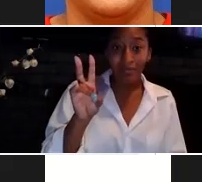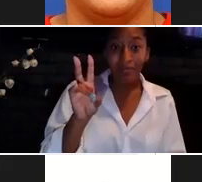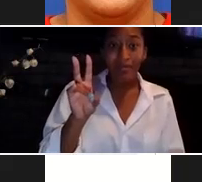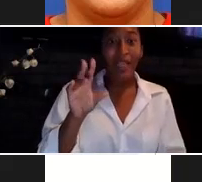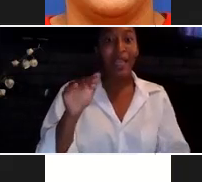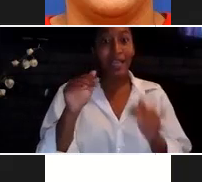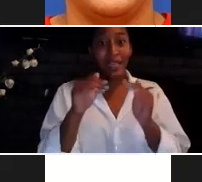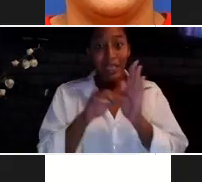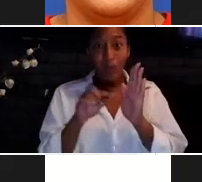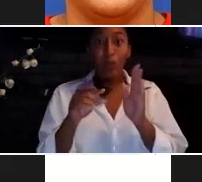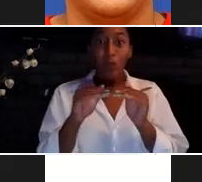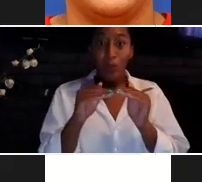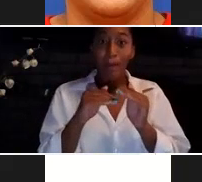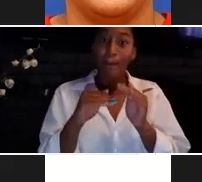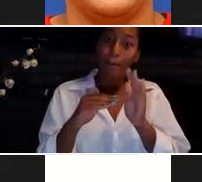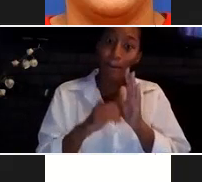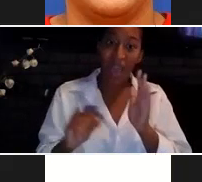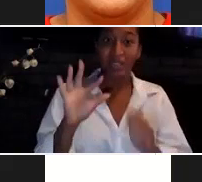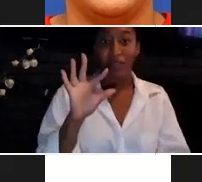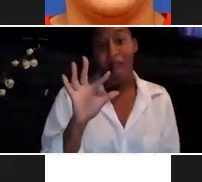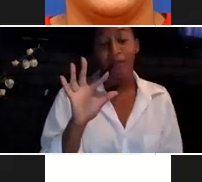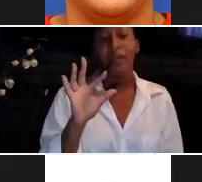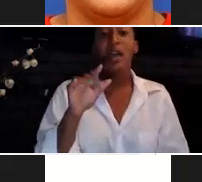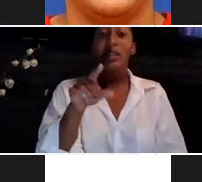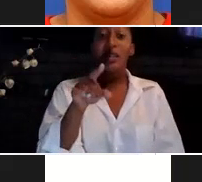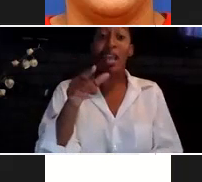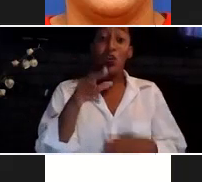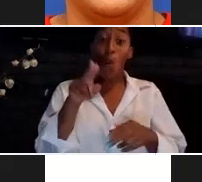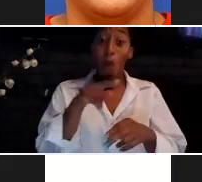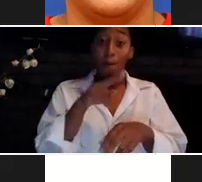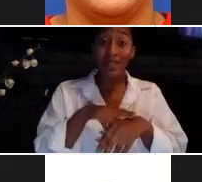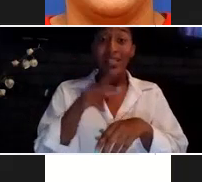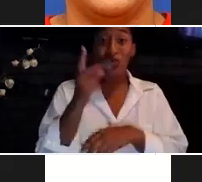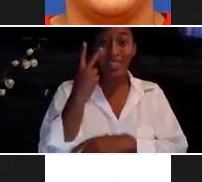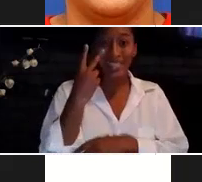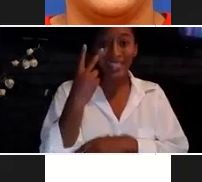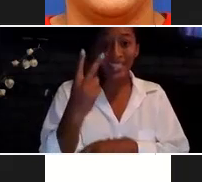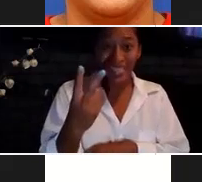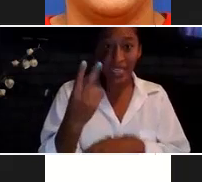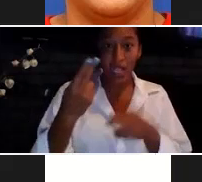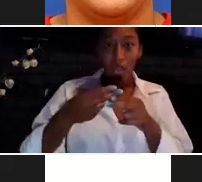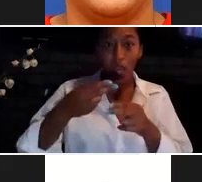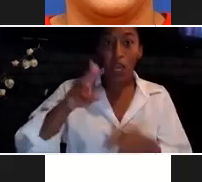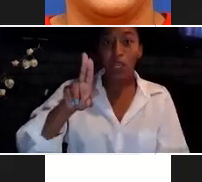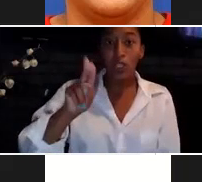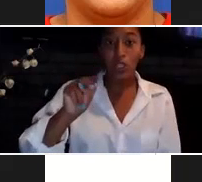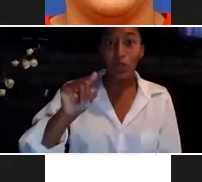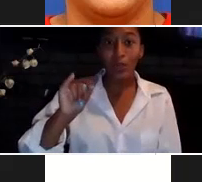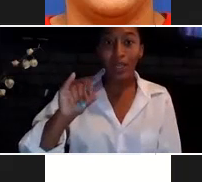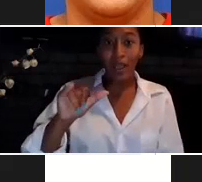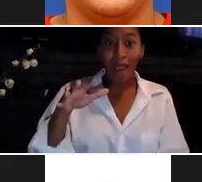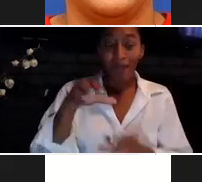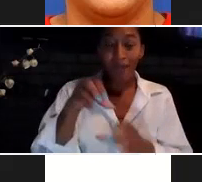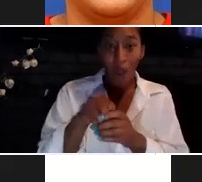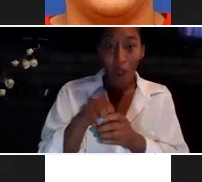measurement, there'll be a unit involved. But they didn't put a unit because it's kind of a generic, right? Whatever unit